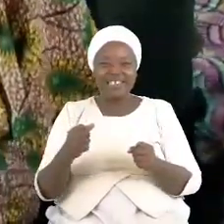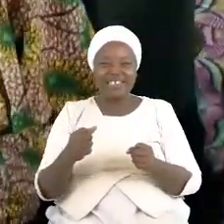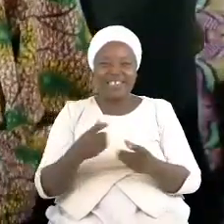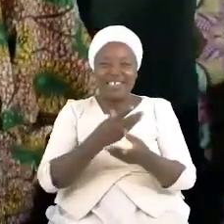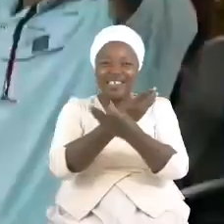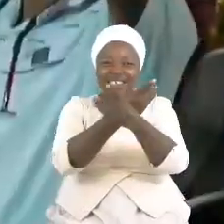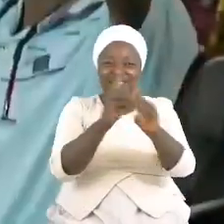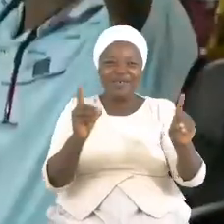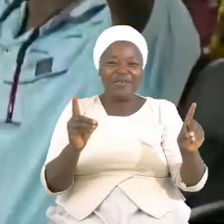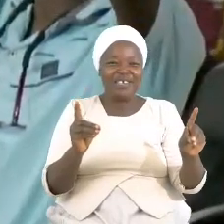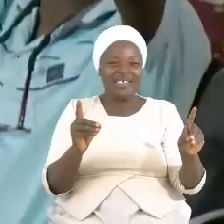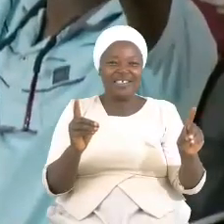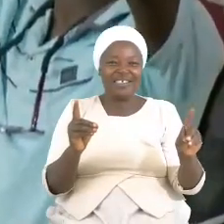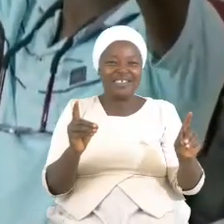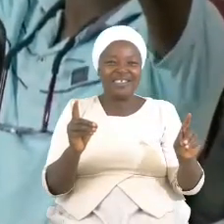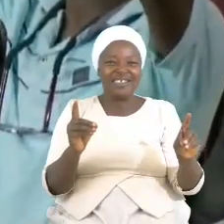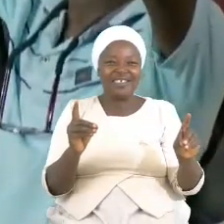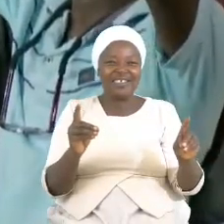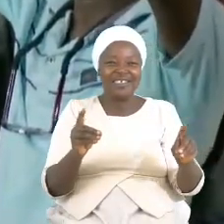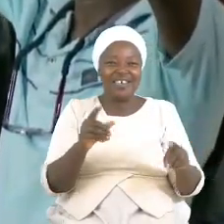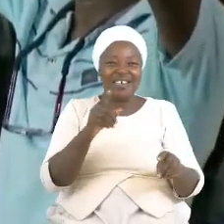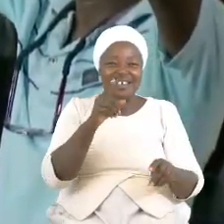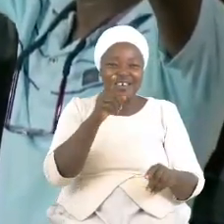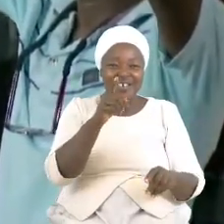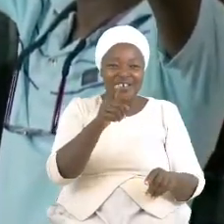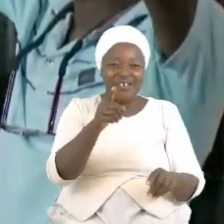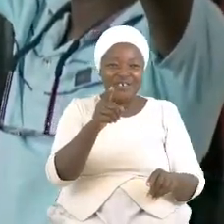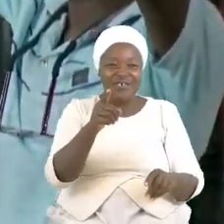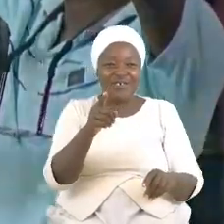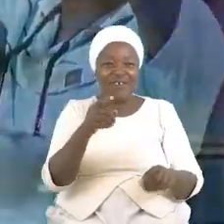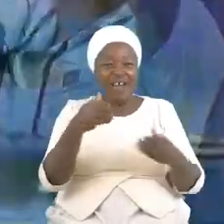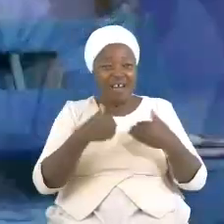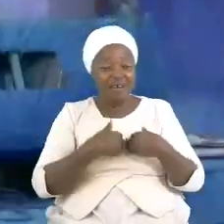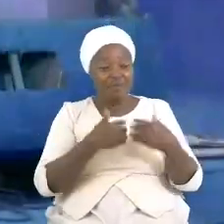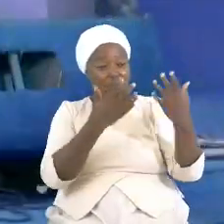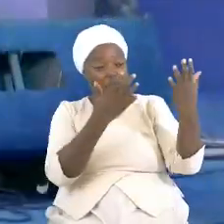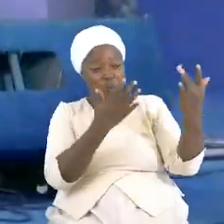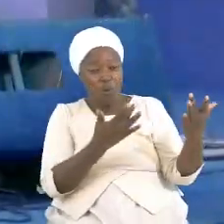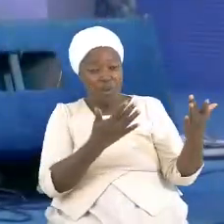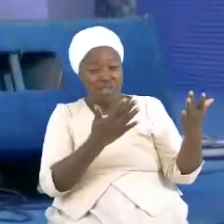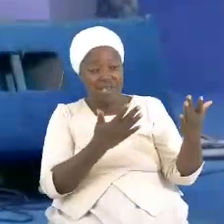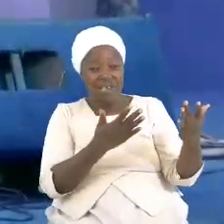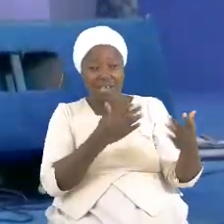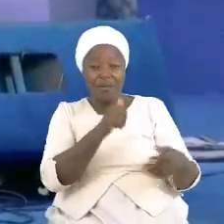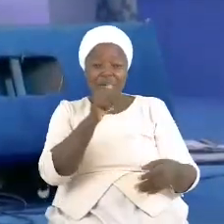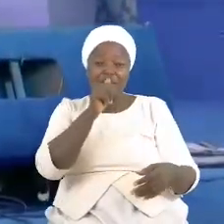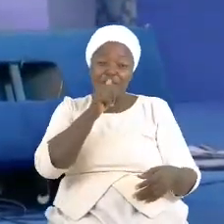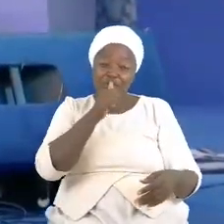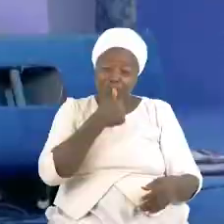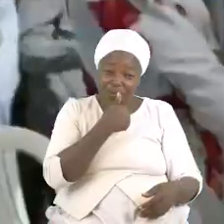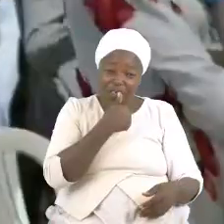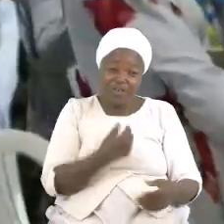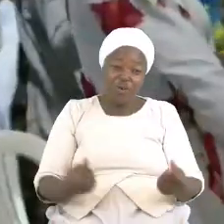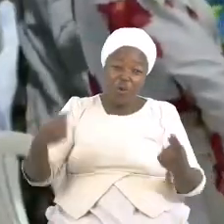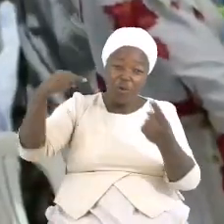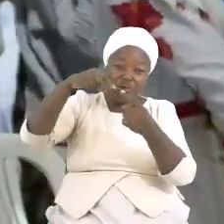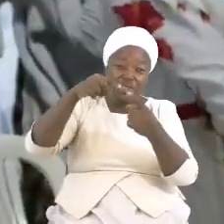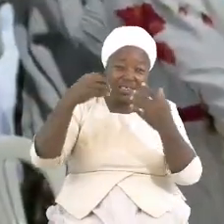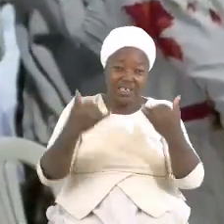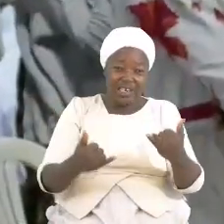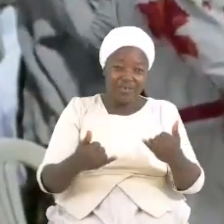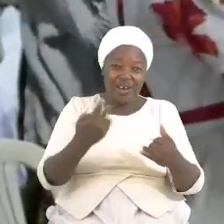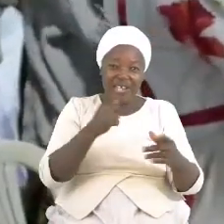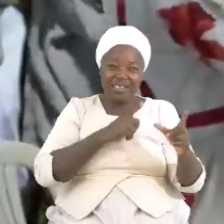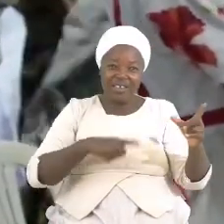Deliverance. You have waited until this time, and the Lord has been waiting for you. And as